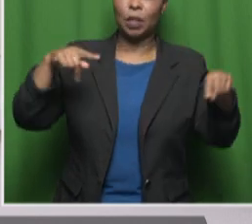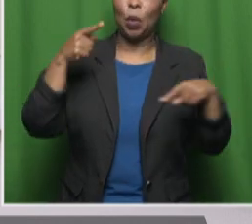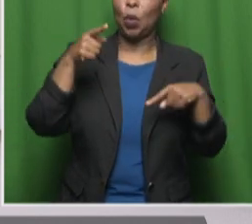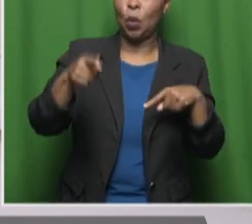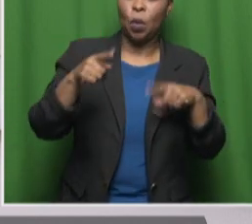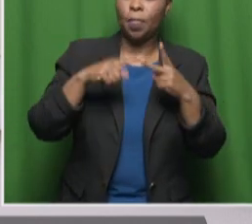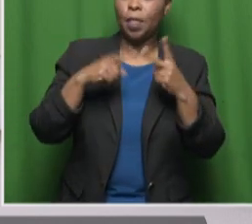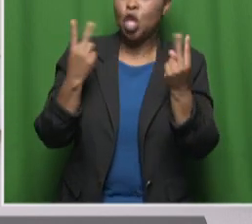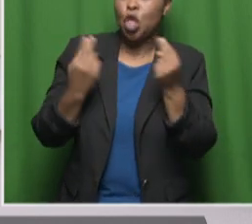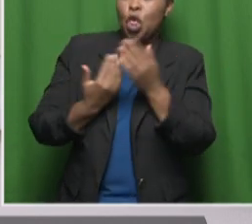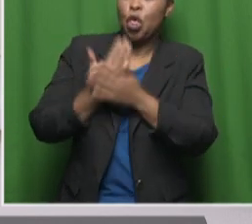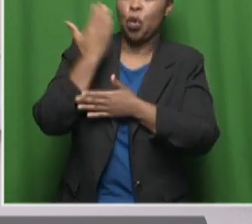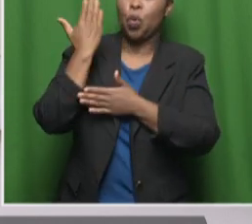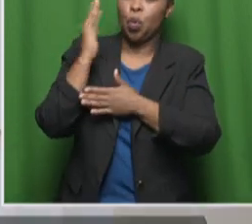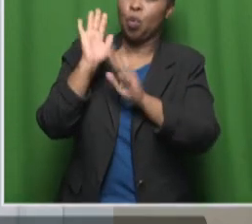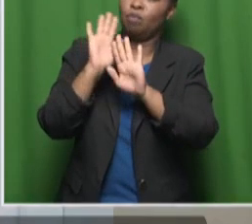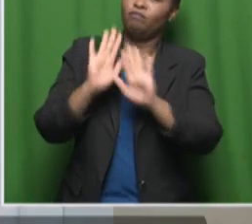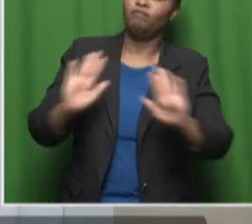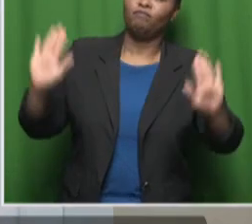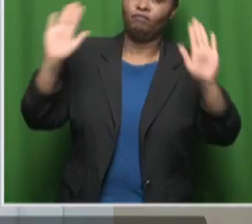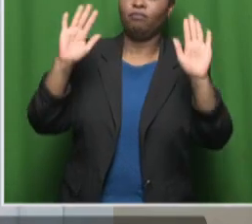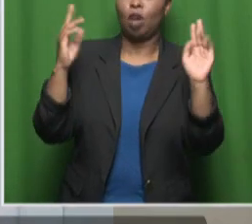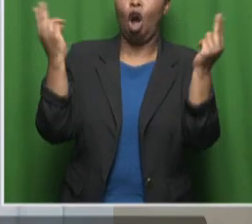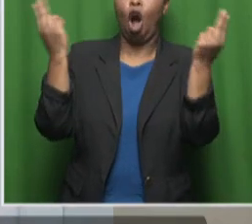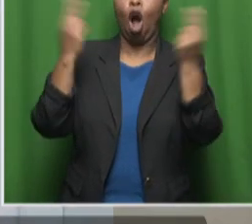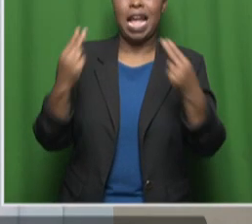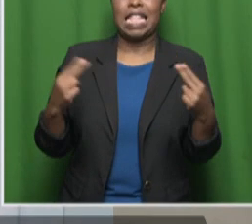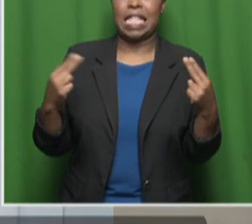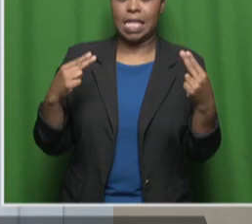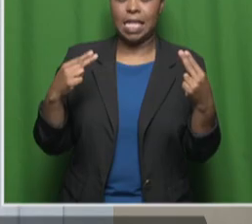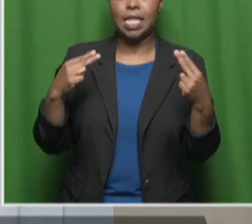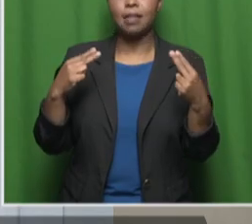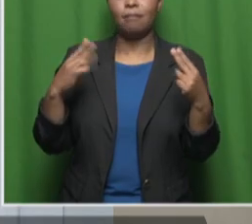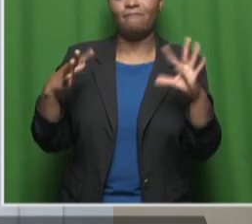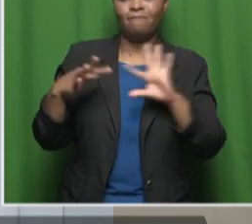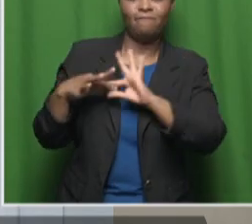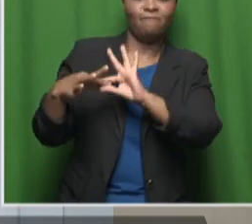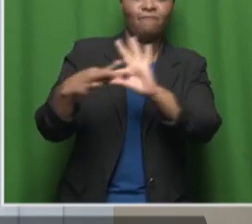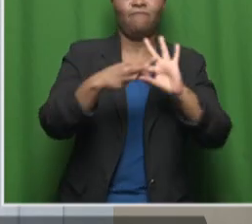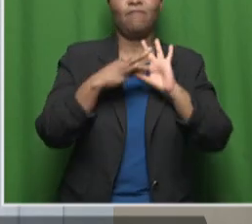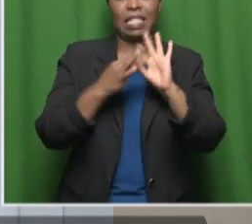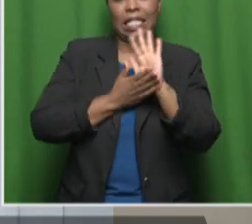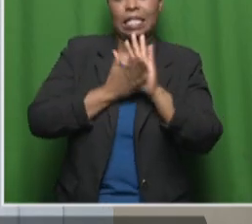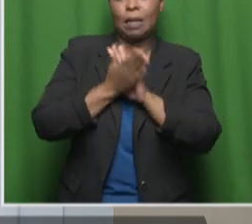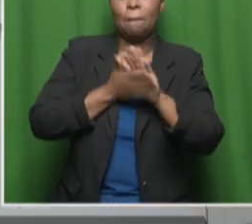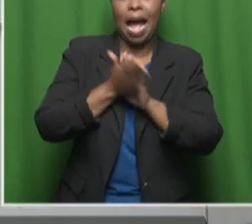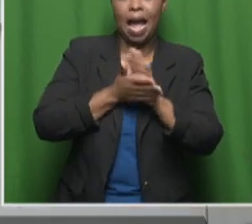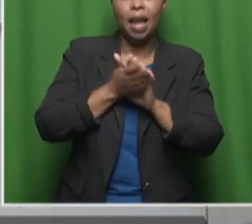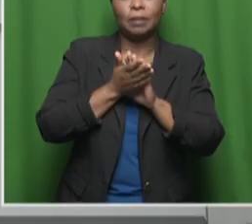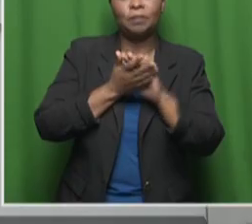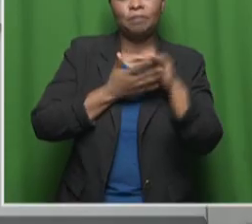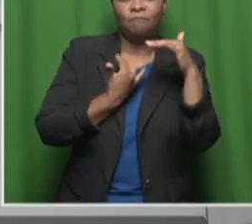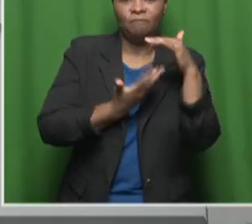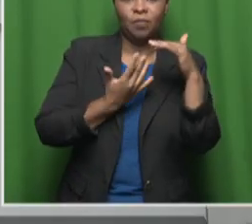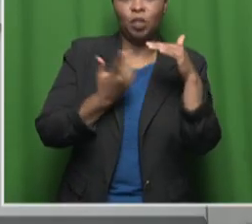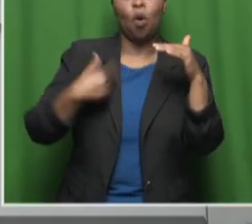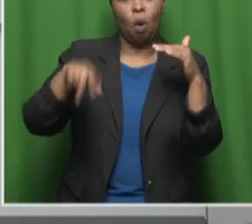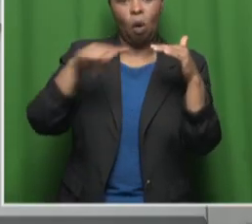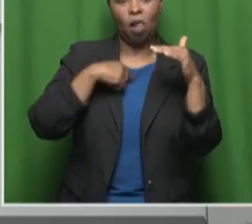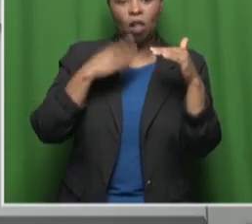new horizons and revel in the power of art to connect and inspire us all. So to chat a little bit more about this event, we joined in studio